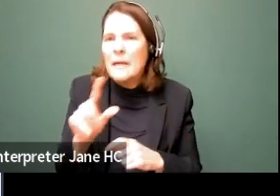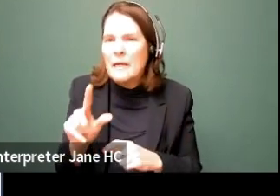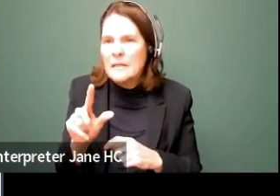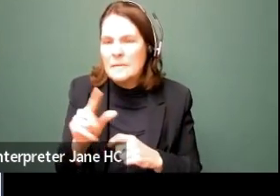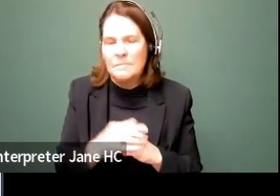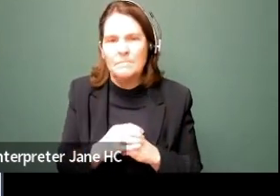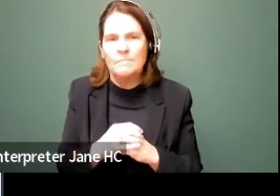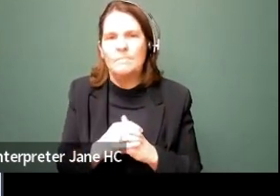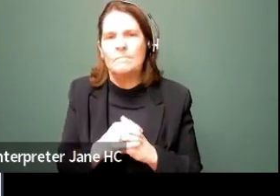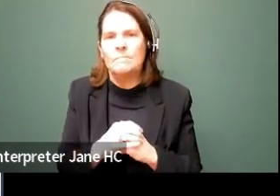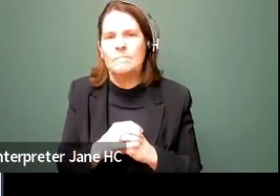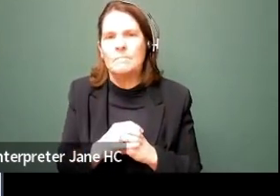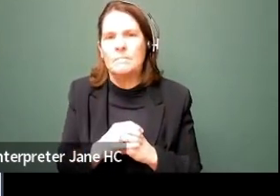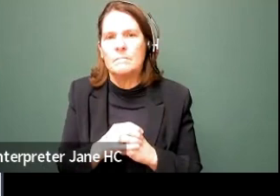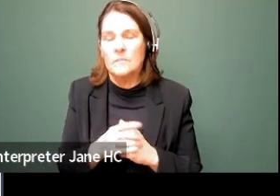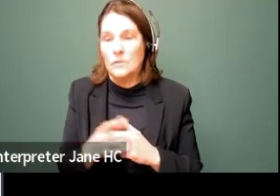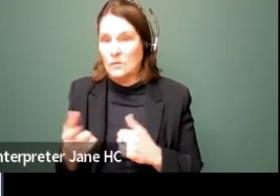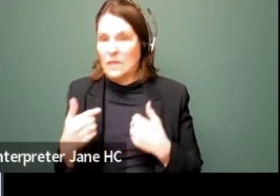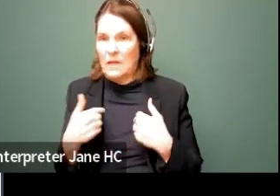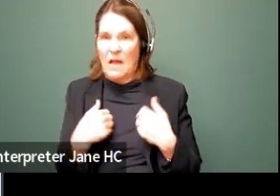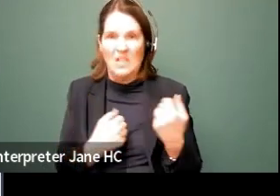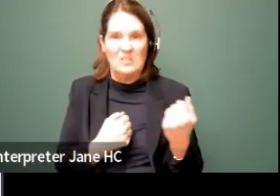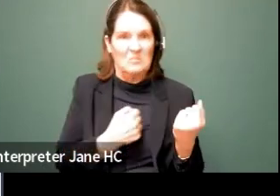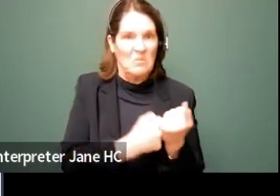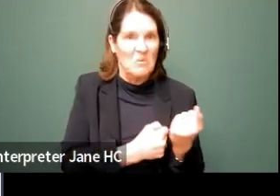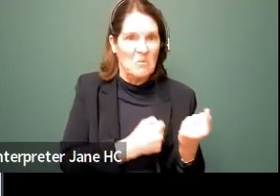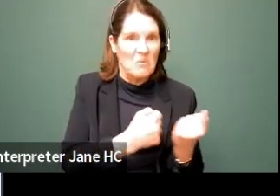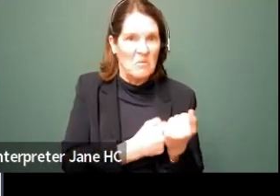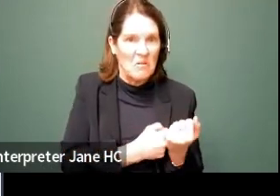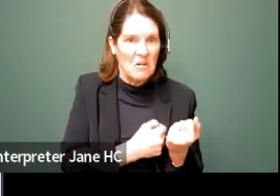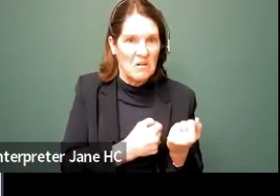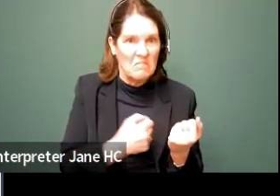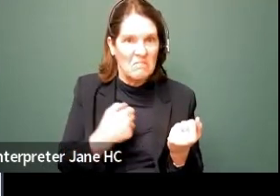You can indicate your position on a bill.